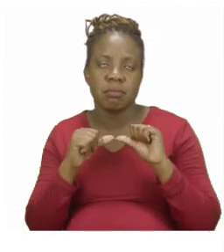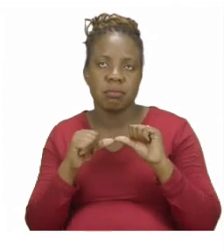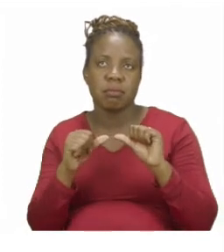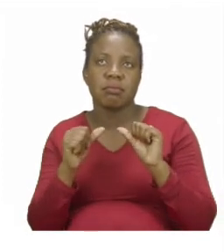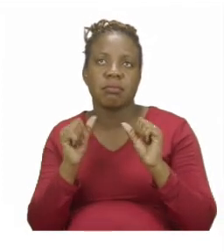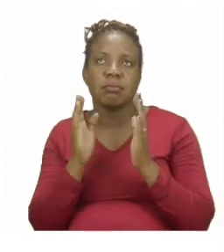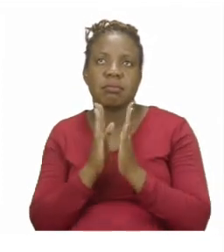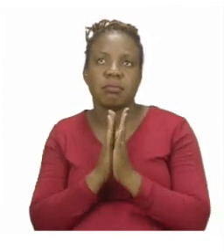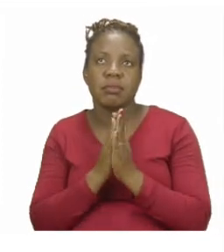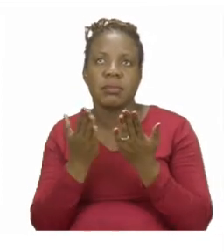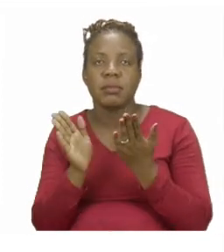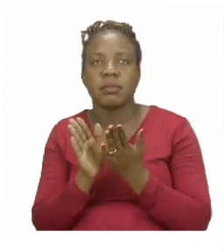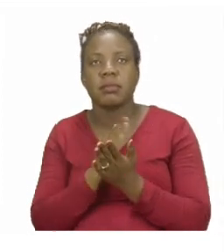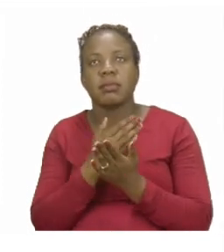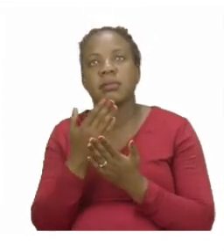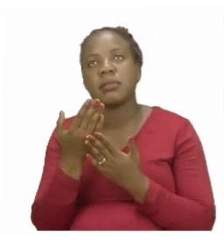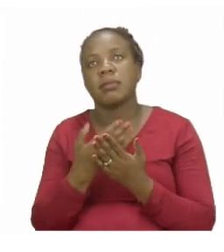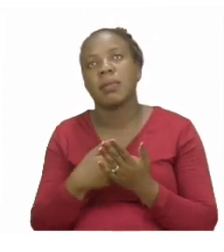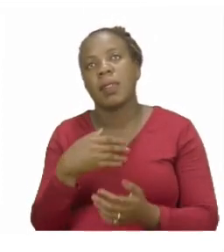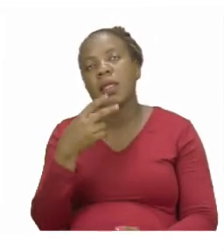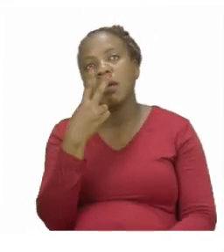our booklets to page 27.